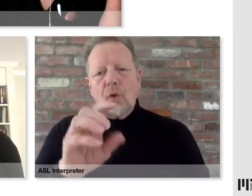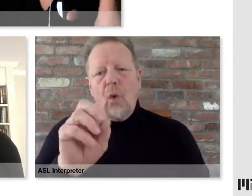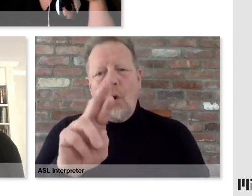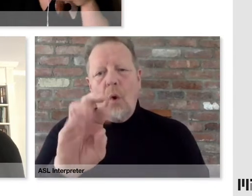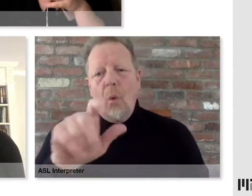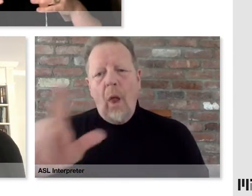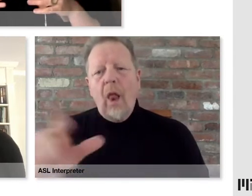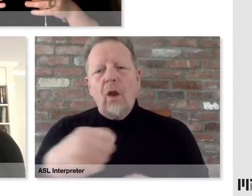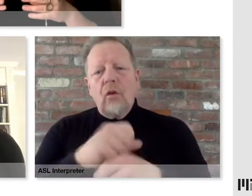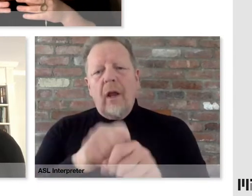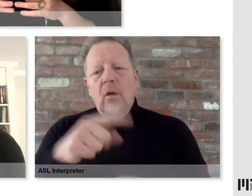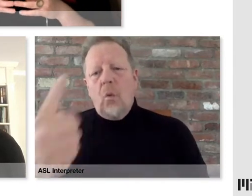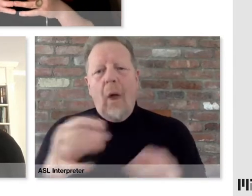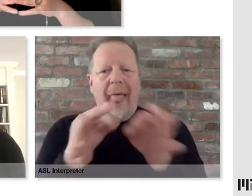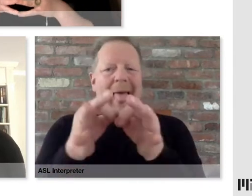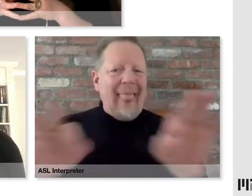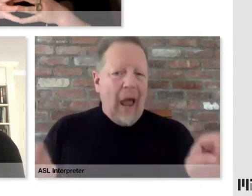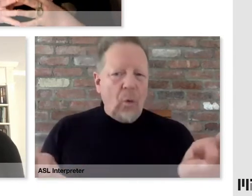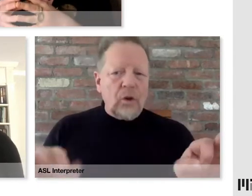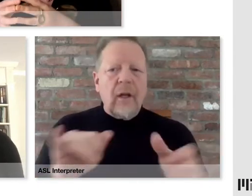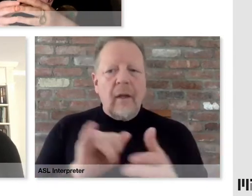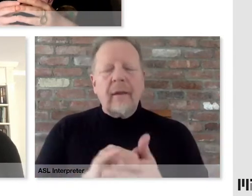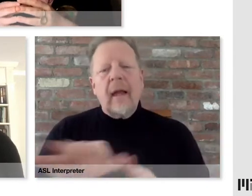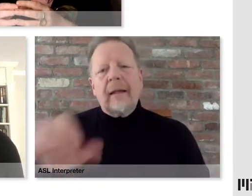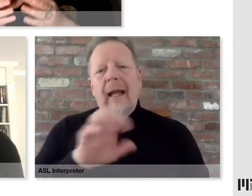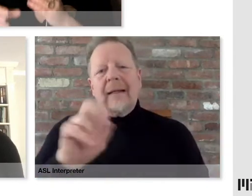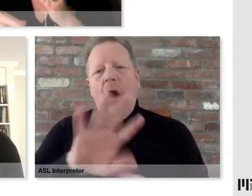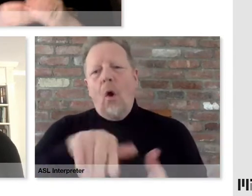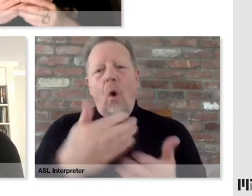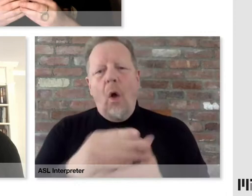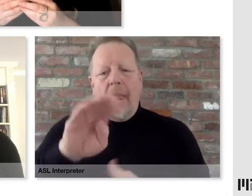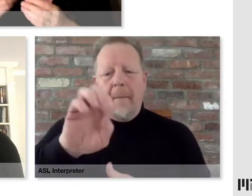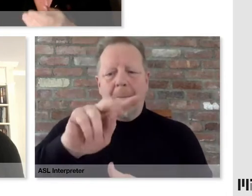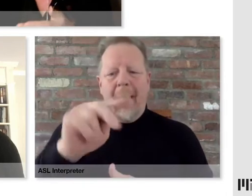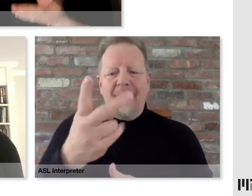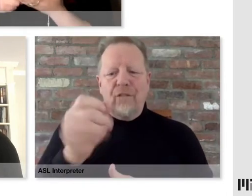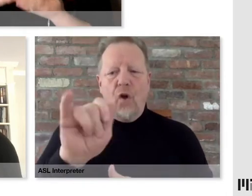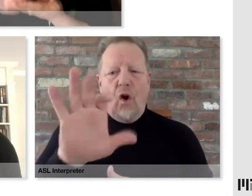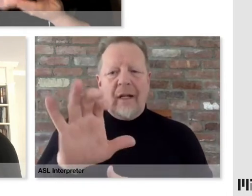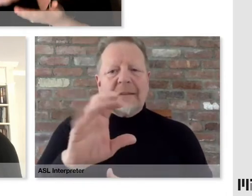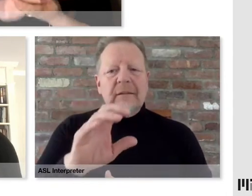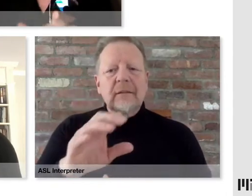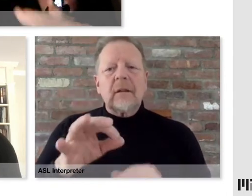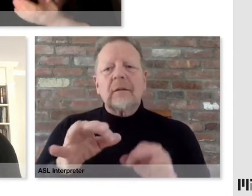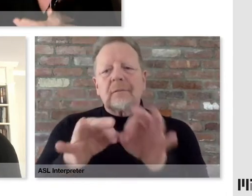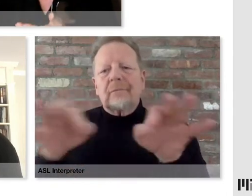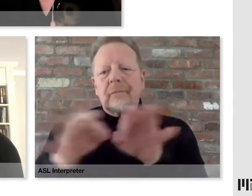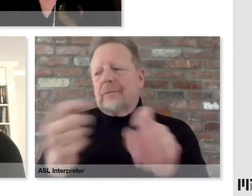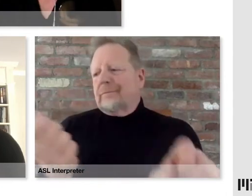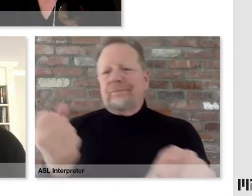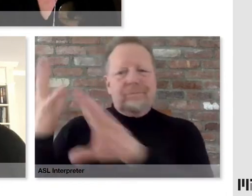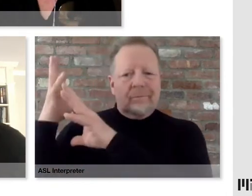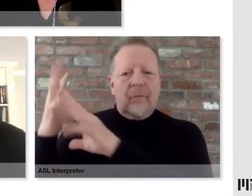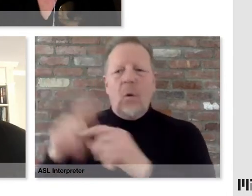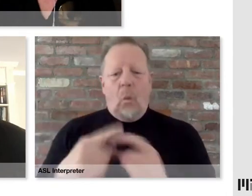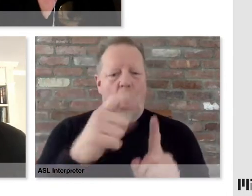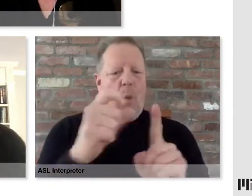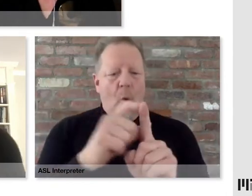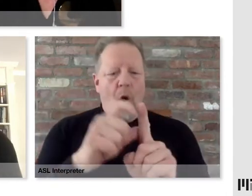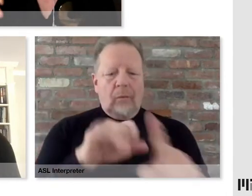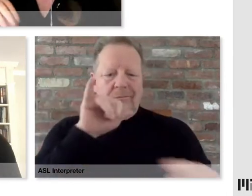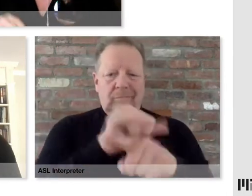this one language that takes out all the metaphoric speak, because now we have like one word to capture a particular state.